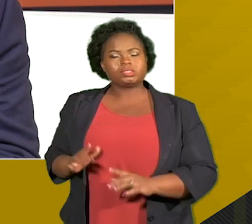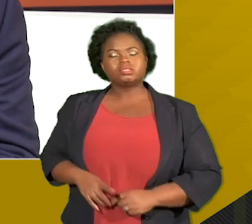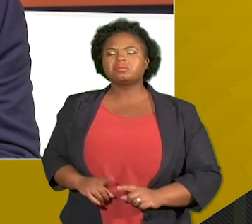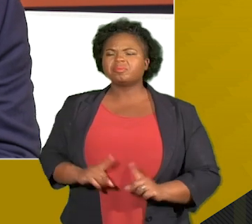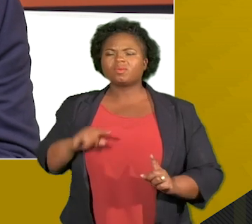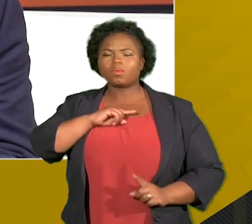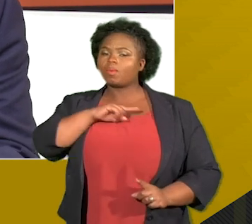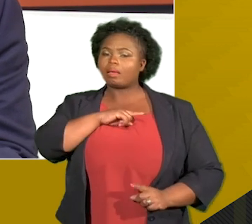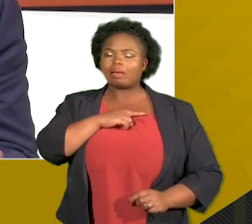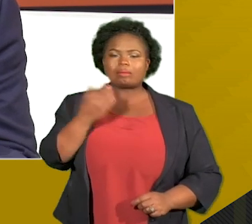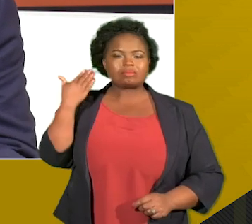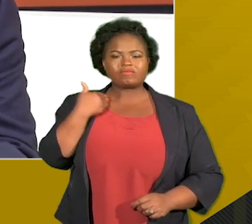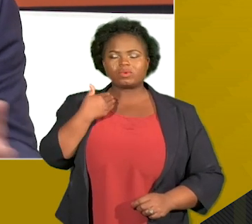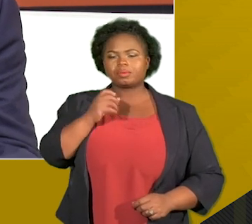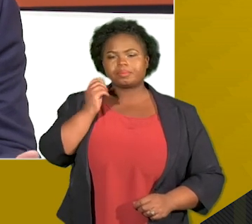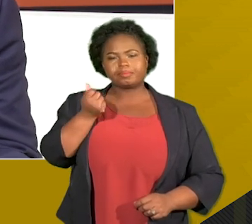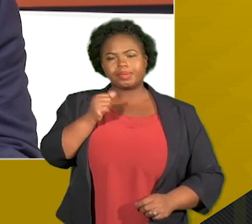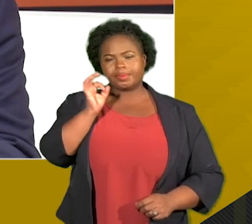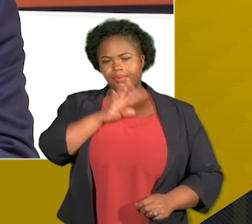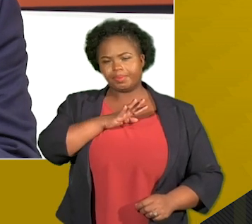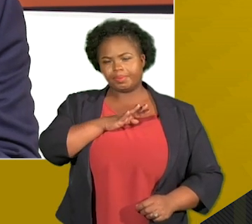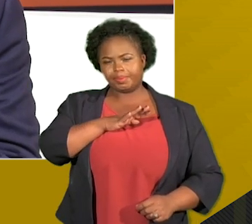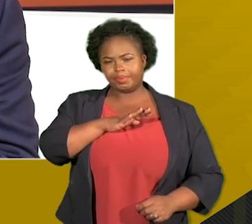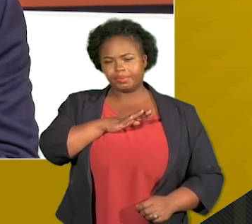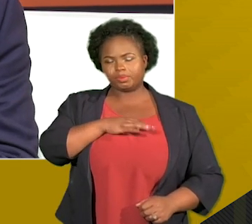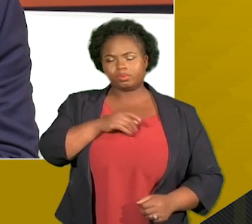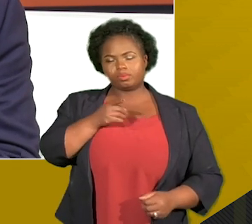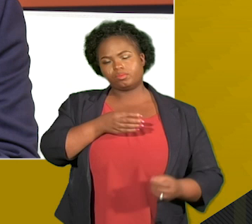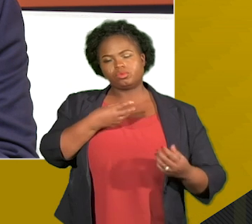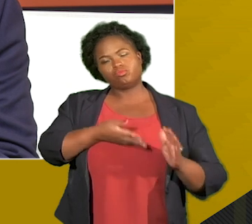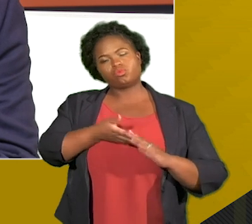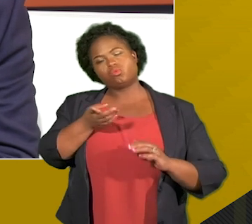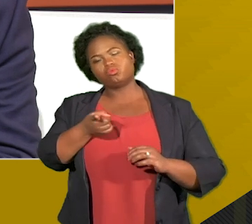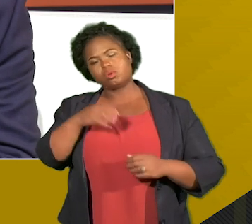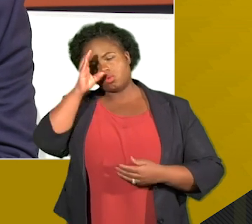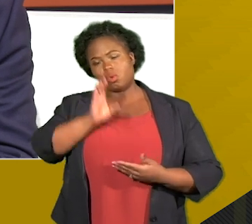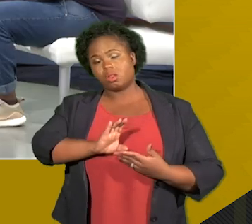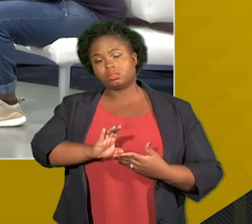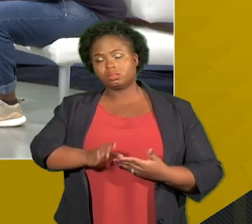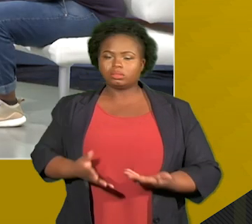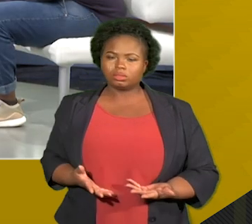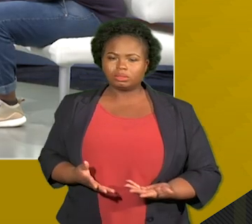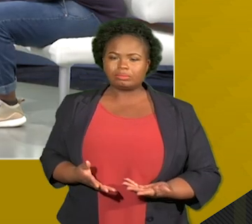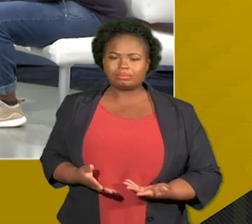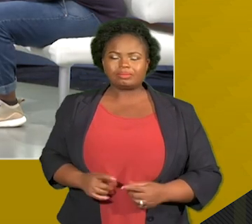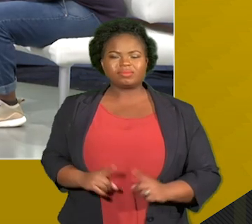go from KwaDukuza or from Temba to a college that would help him in Johannesburg,